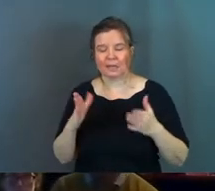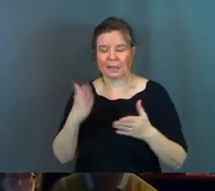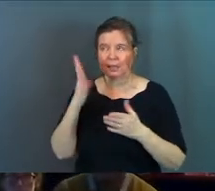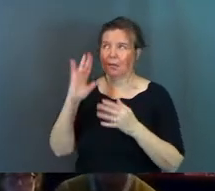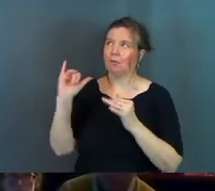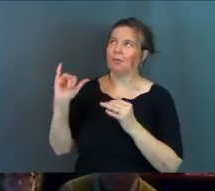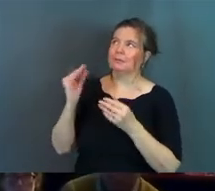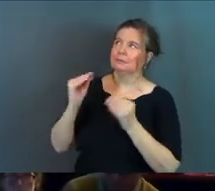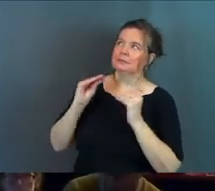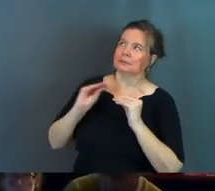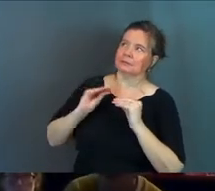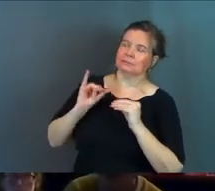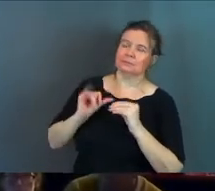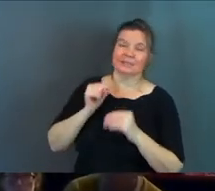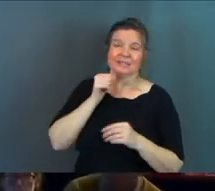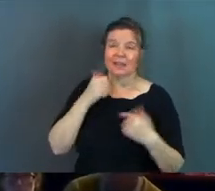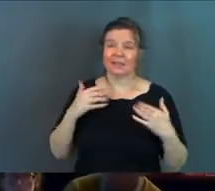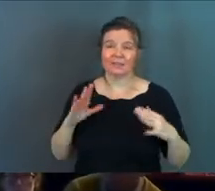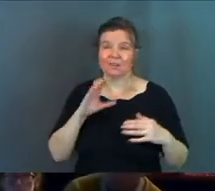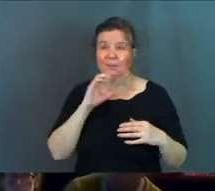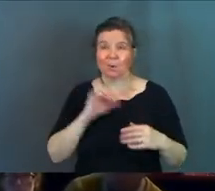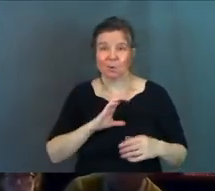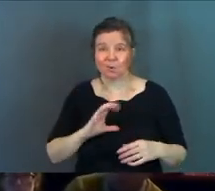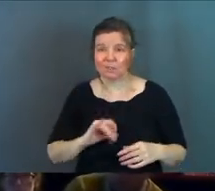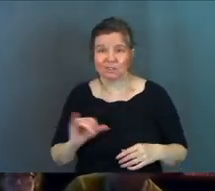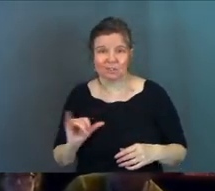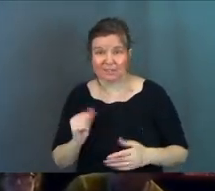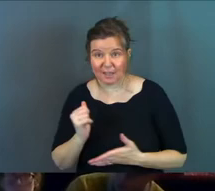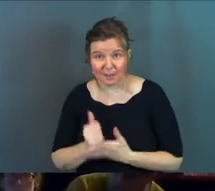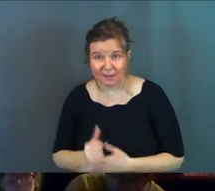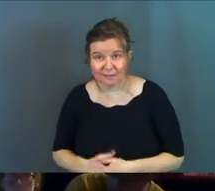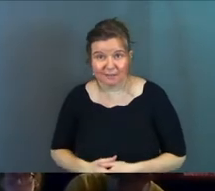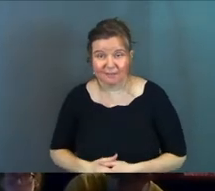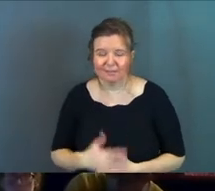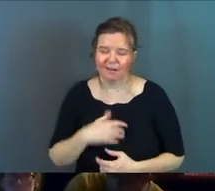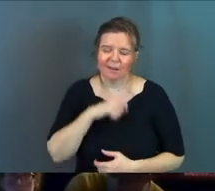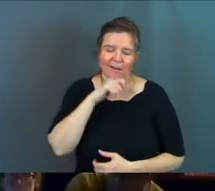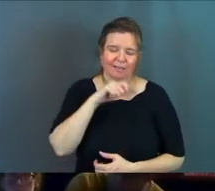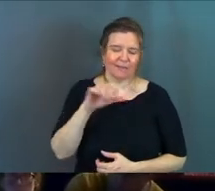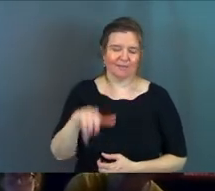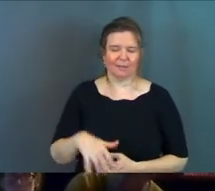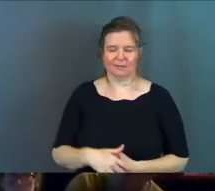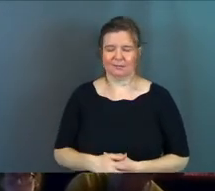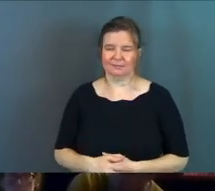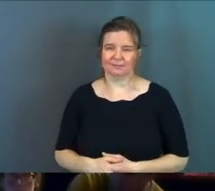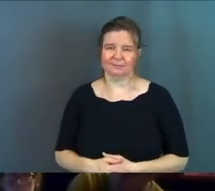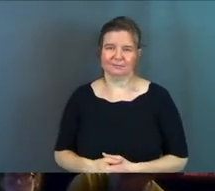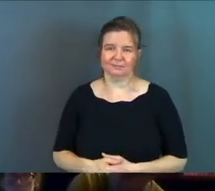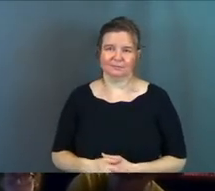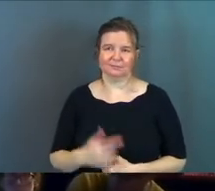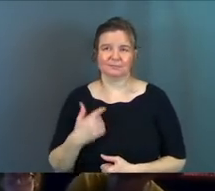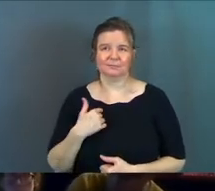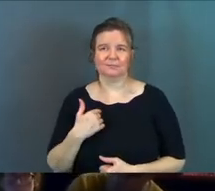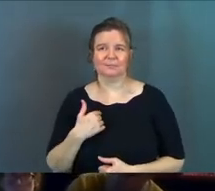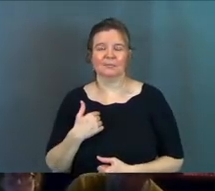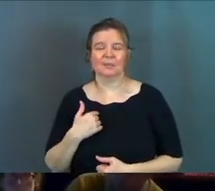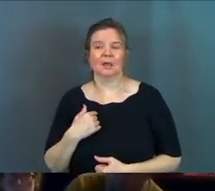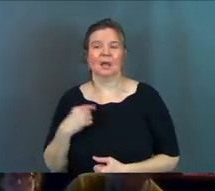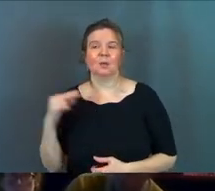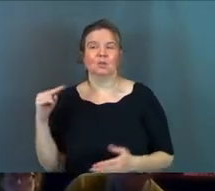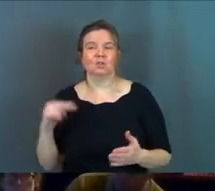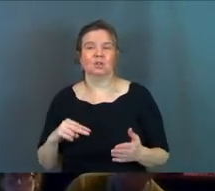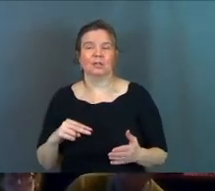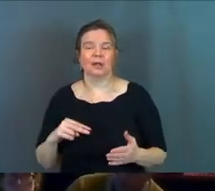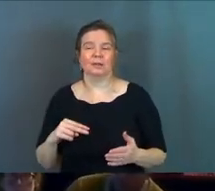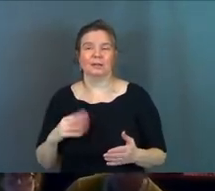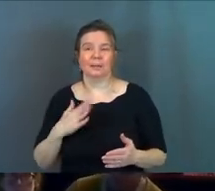God teach him. He's not given up on old Christians. Amen? I love that. I was looking